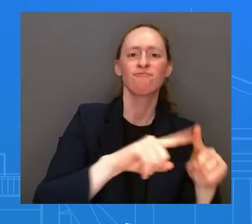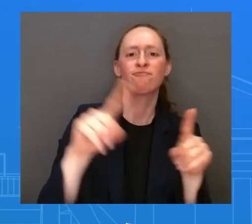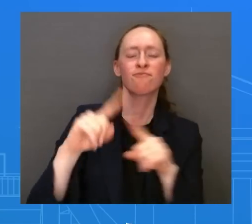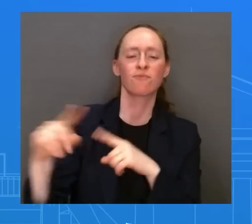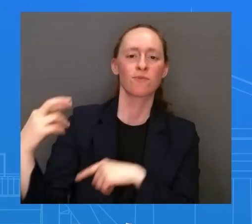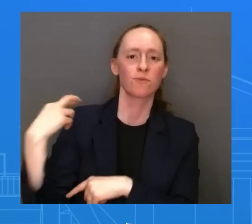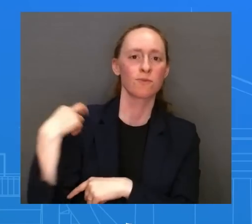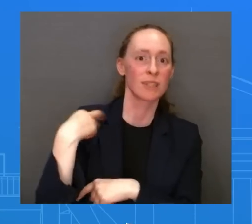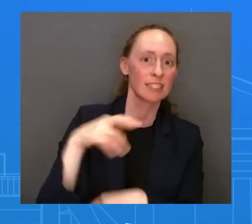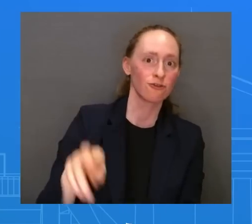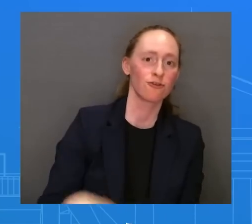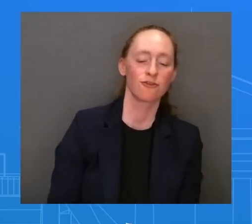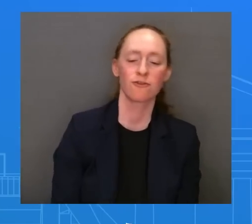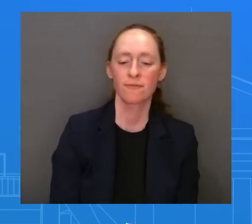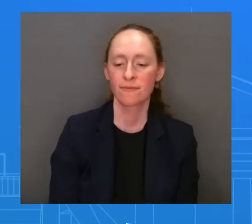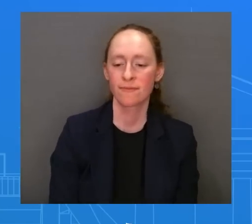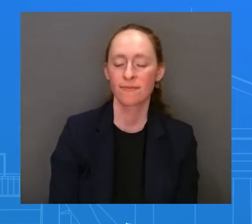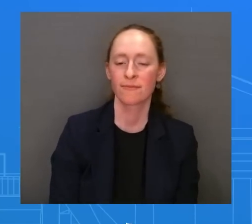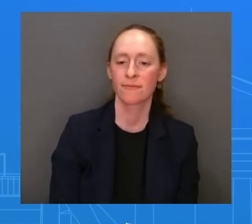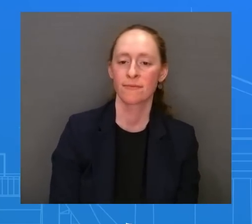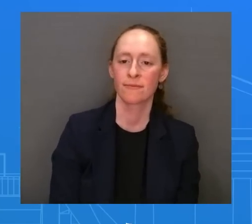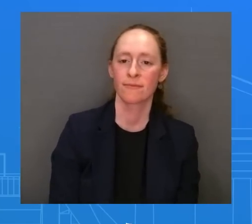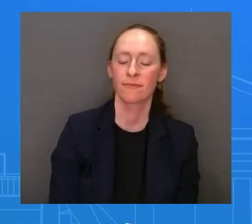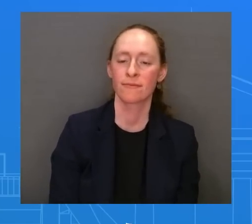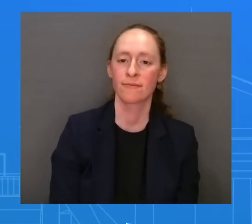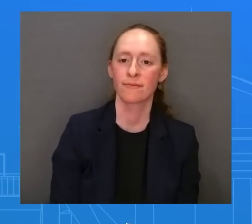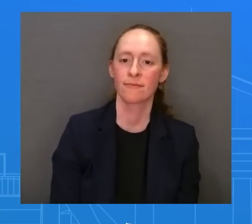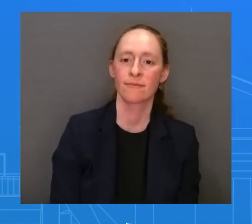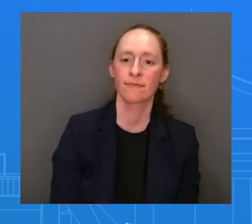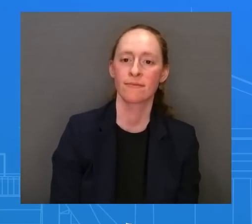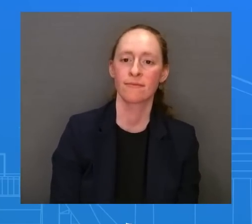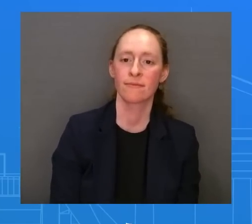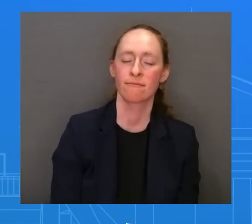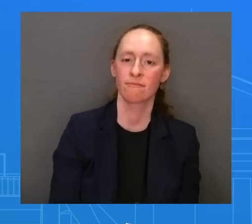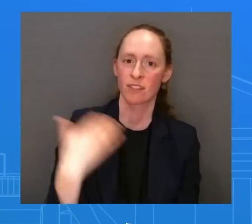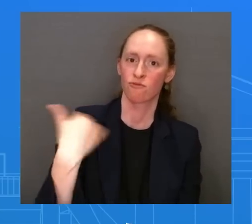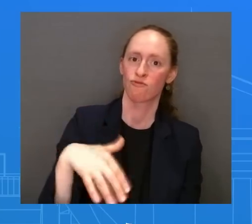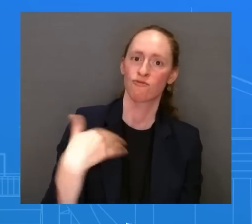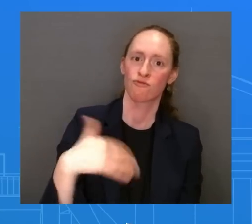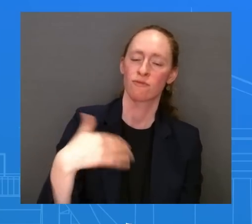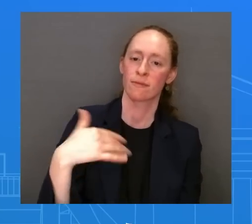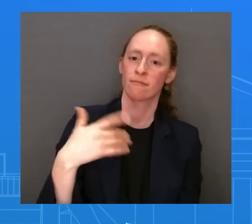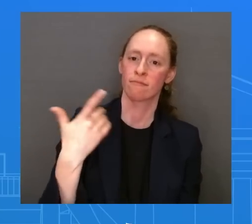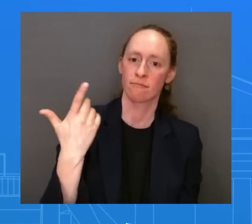of them were even sleeping when they were attacked isn't this time to condemn